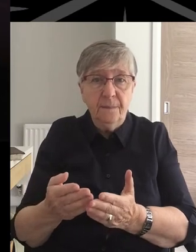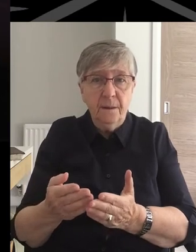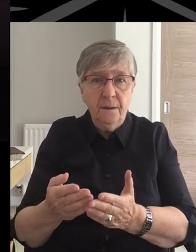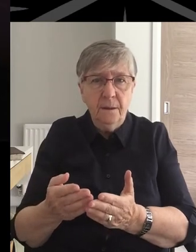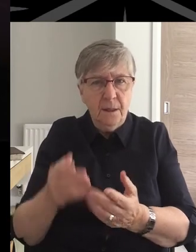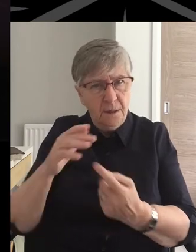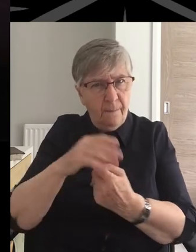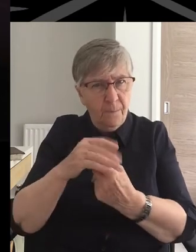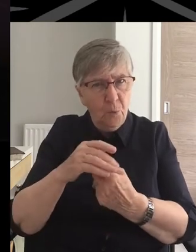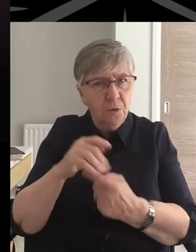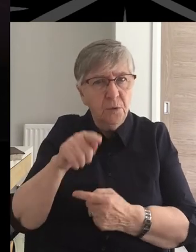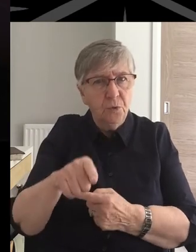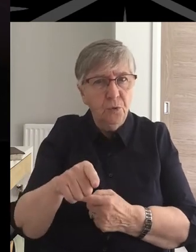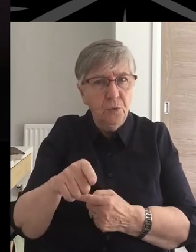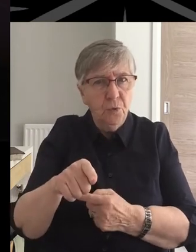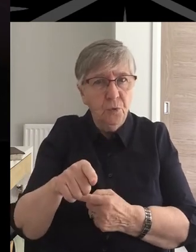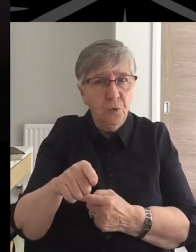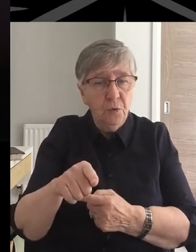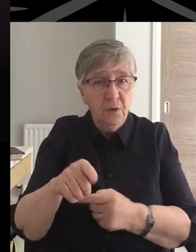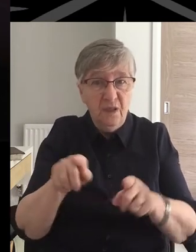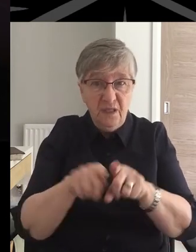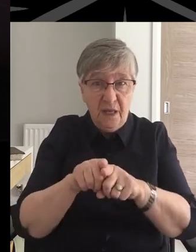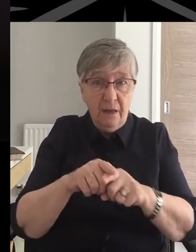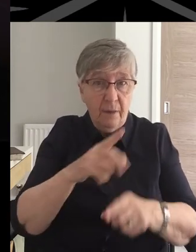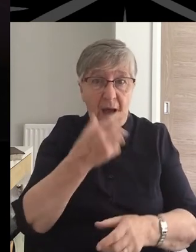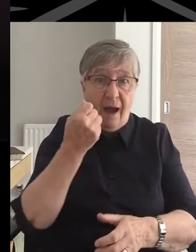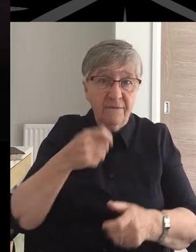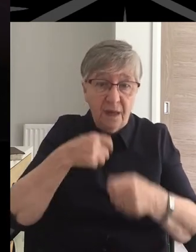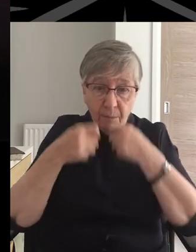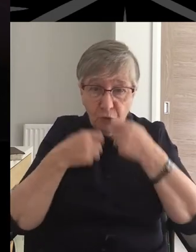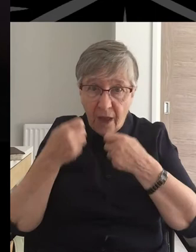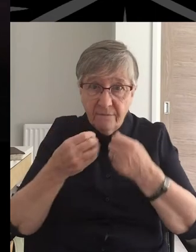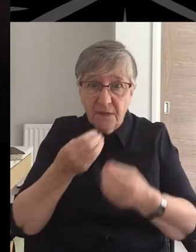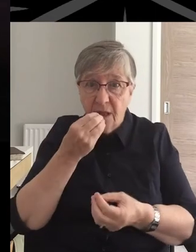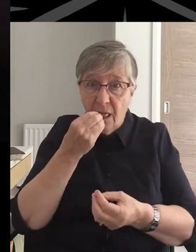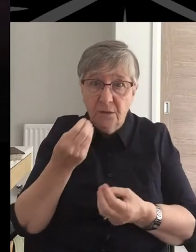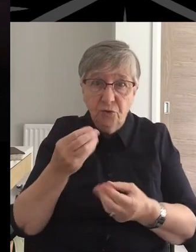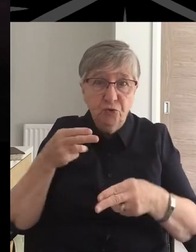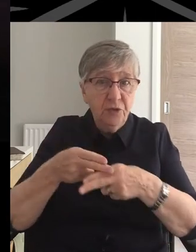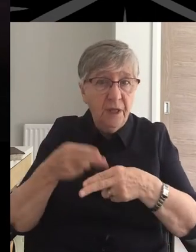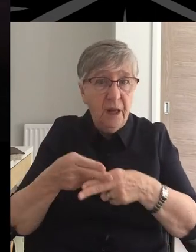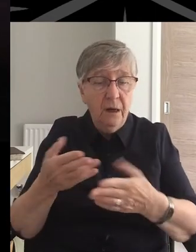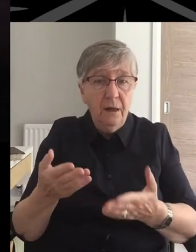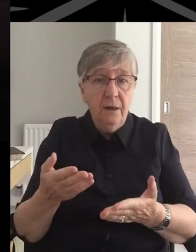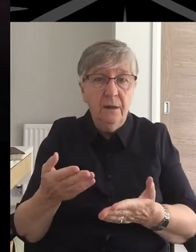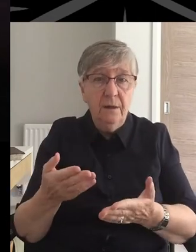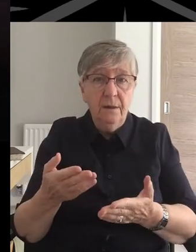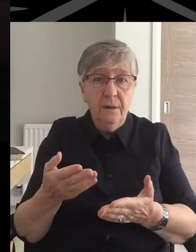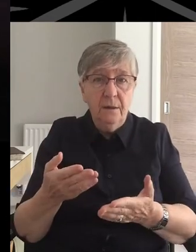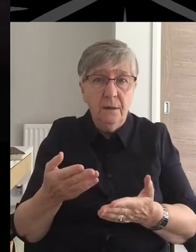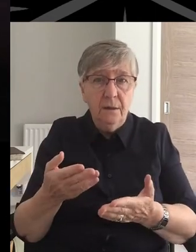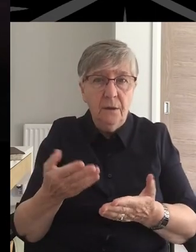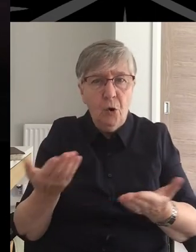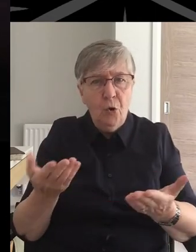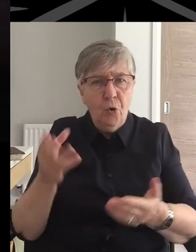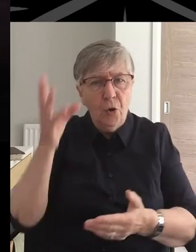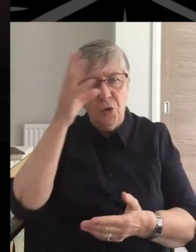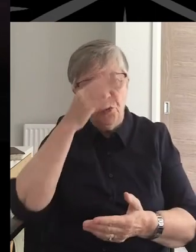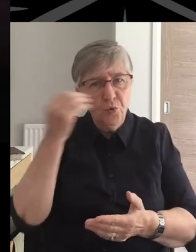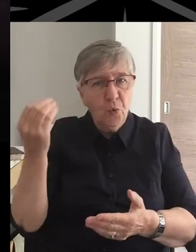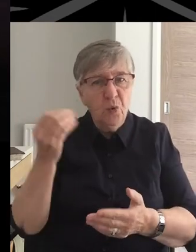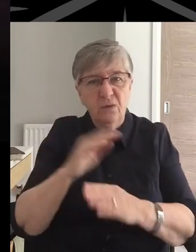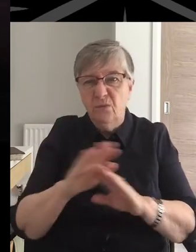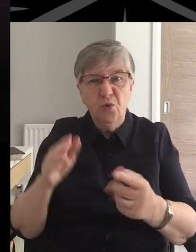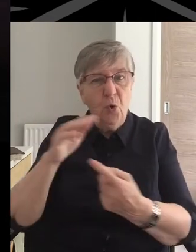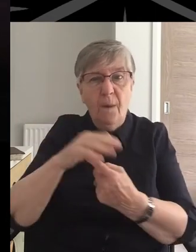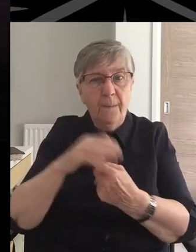Does it matter as much as getting our breakfast, having lunch, having dinner? Or is the soul not as